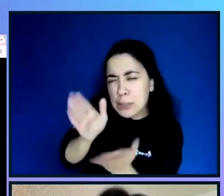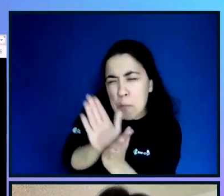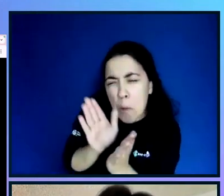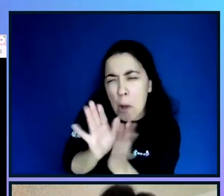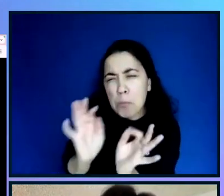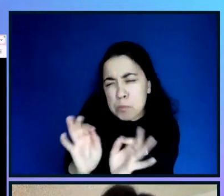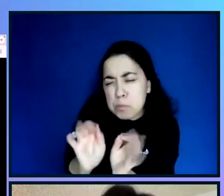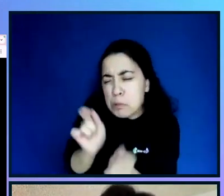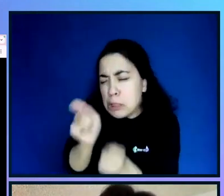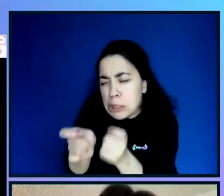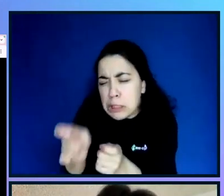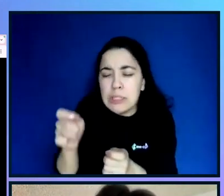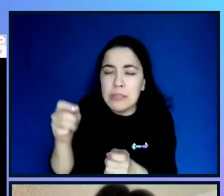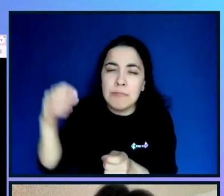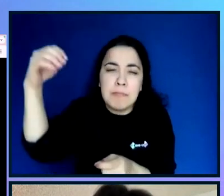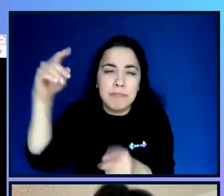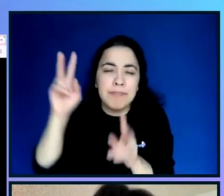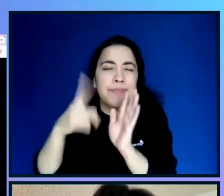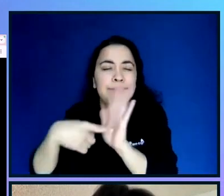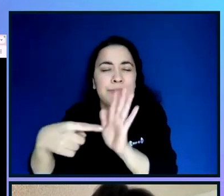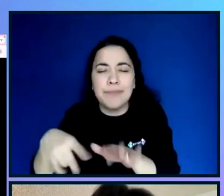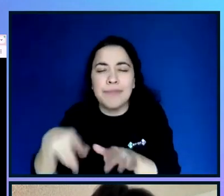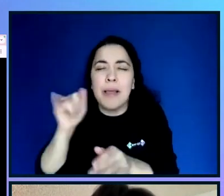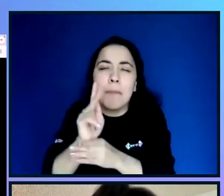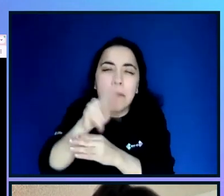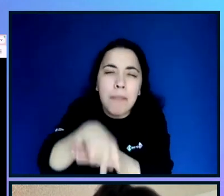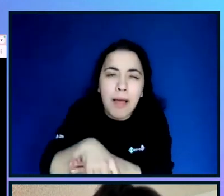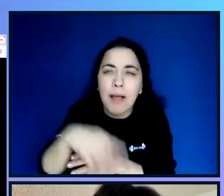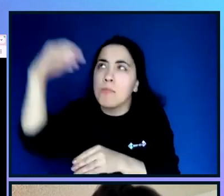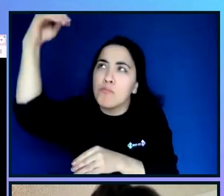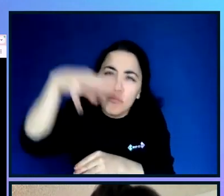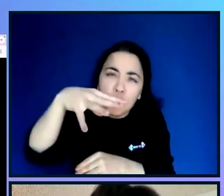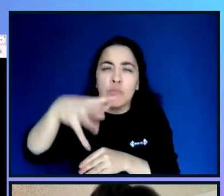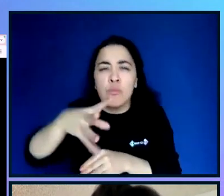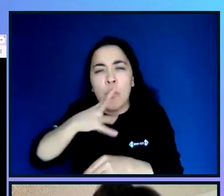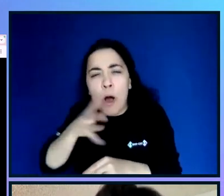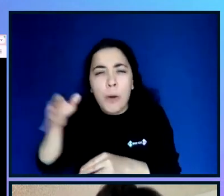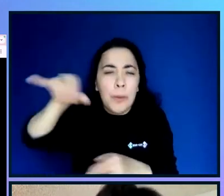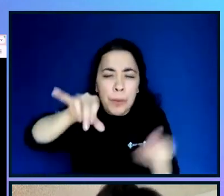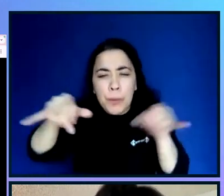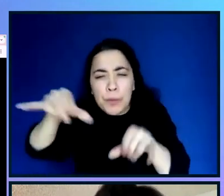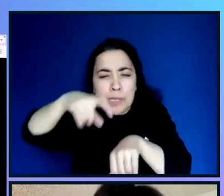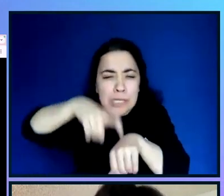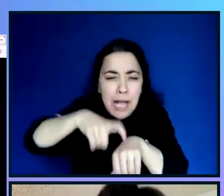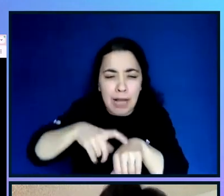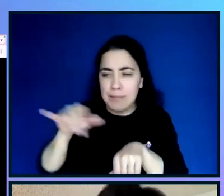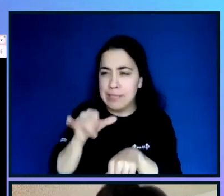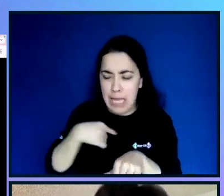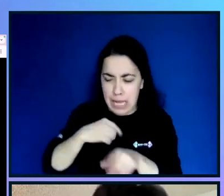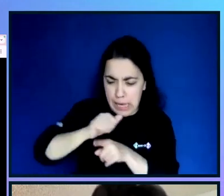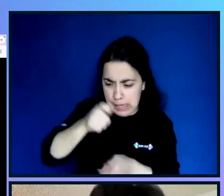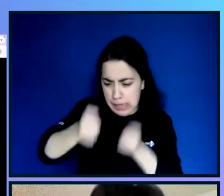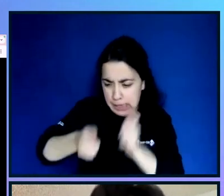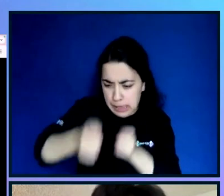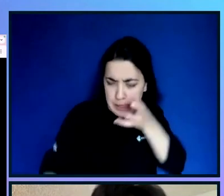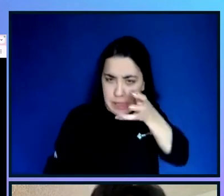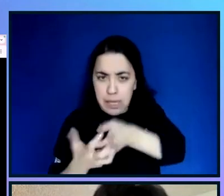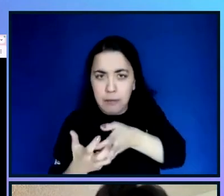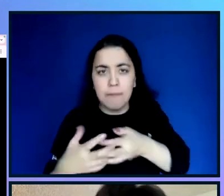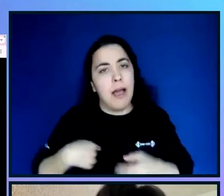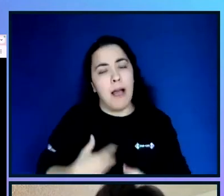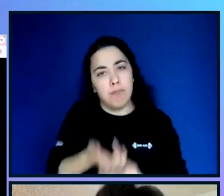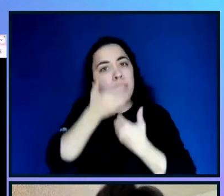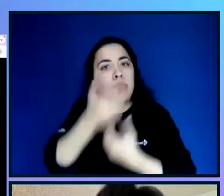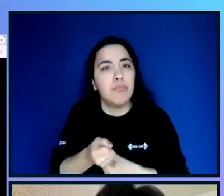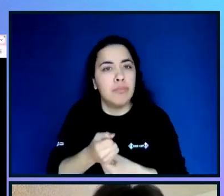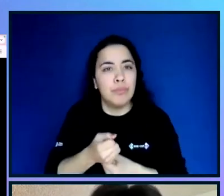sunlight, water, nutrients, and time. And with each iteration, I have more confidence in bootcamp and the value it provides to our